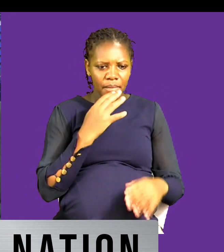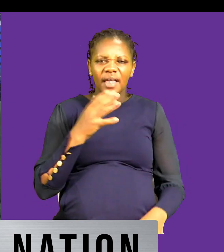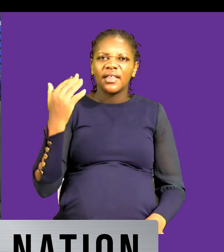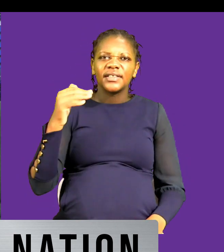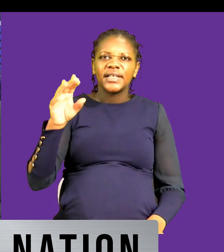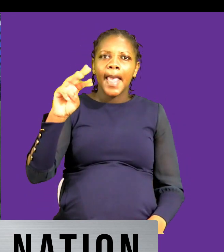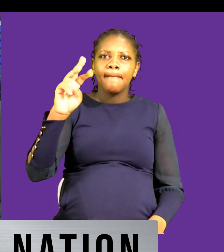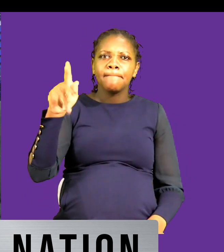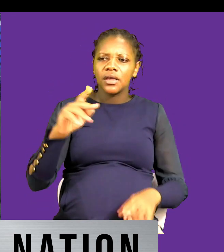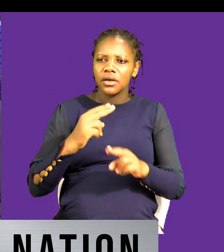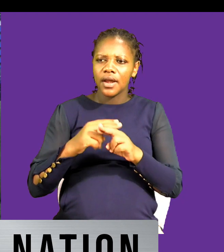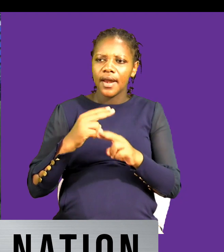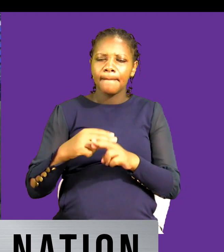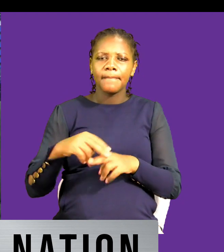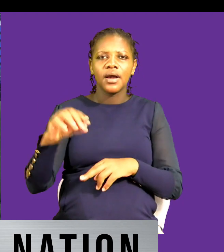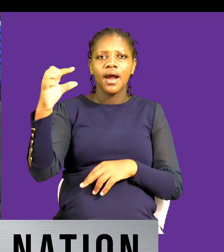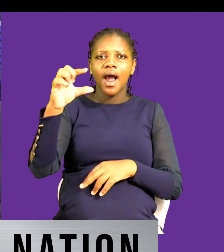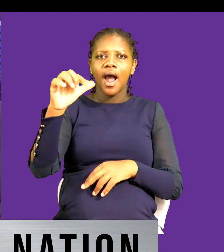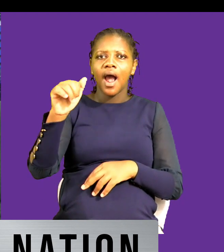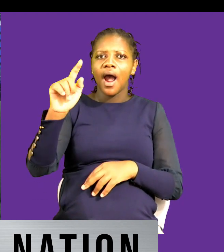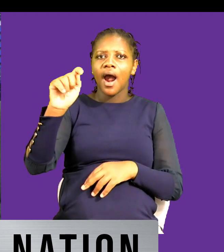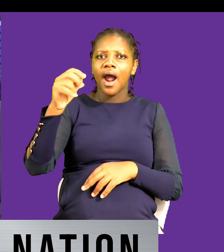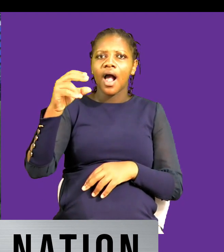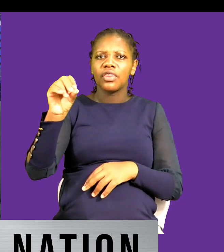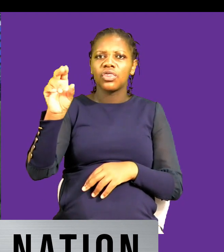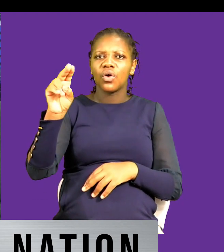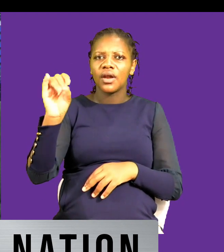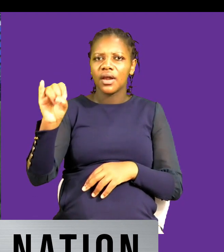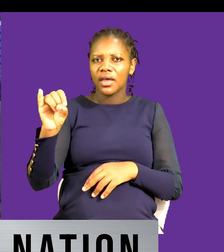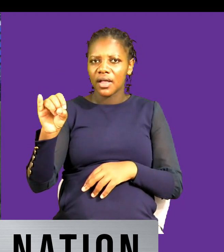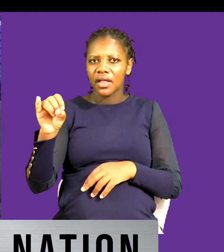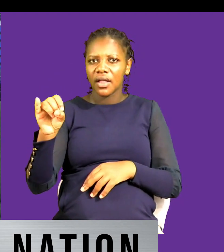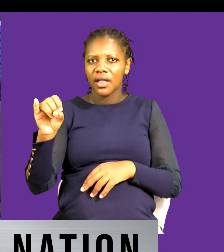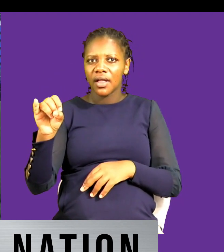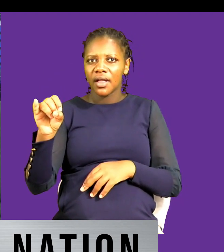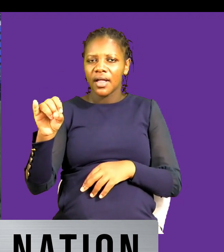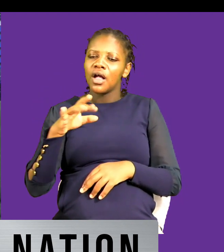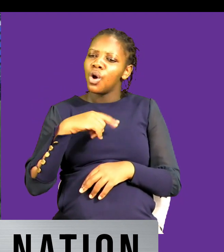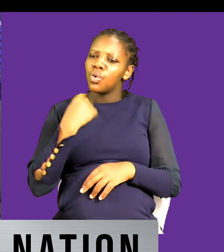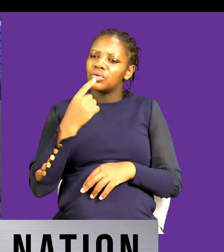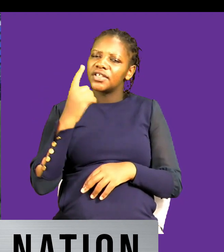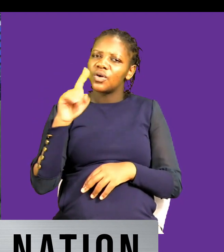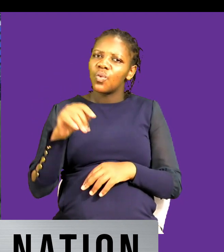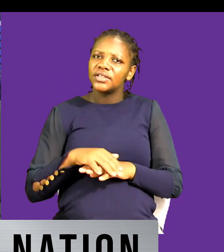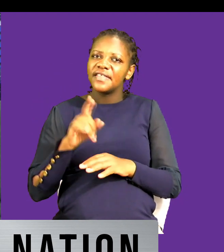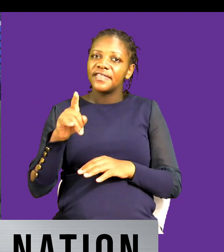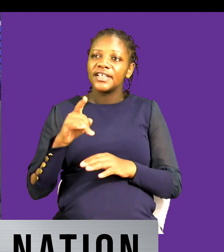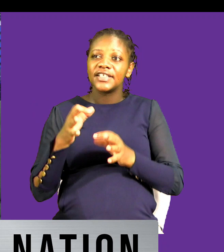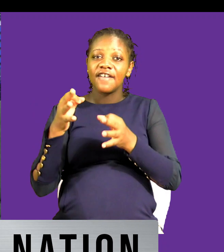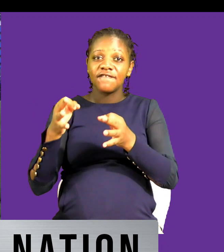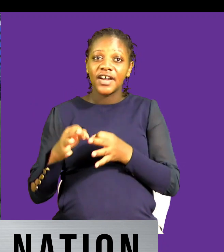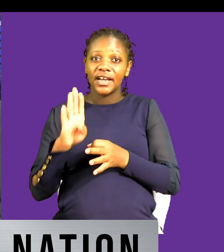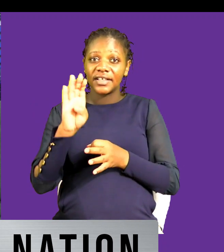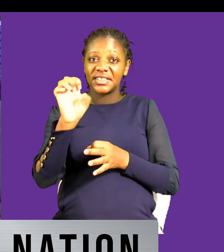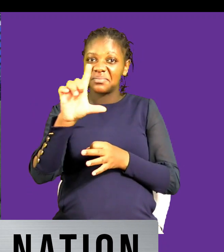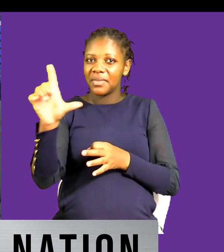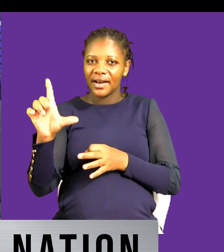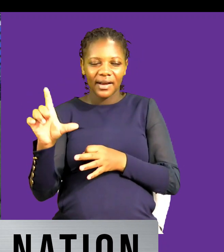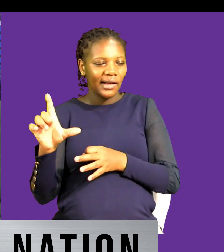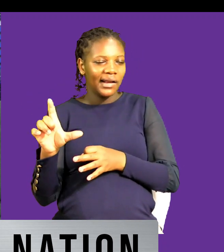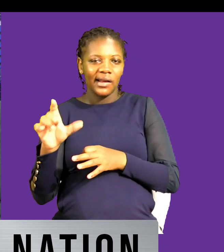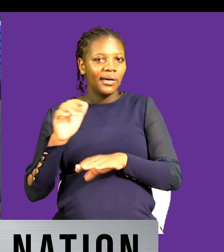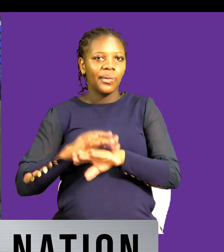basically said that this finance bill that you brought is not going to take us where we said we are taking Wananchi as Kenya Kwanza.